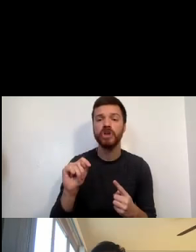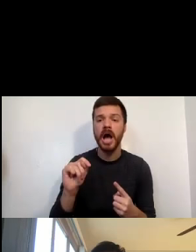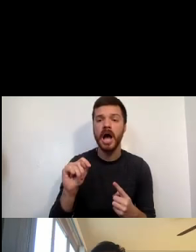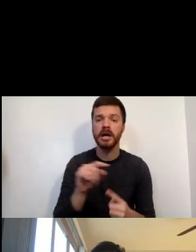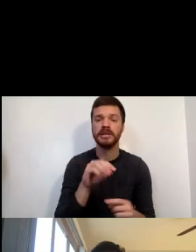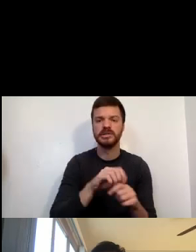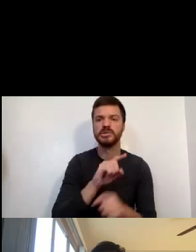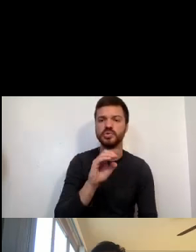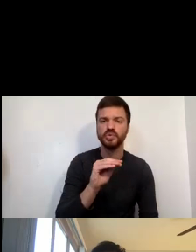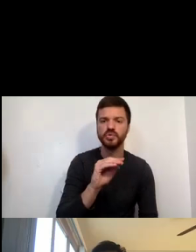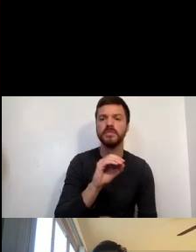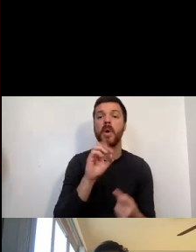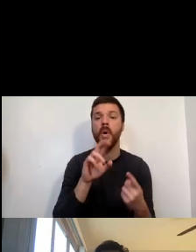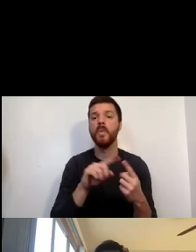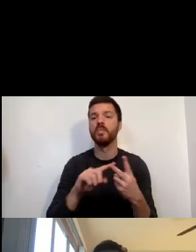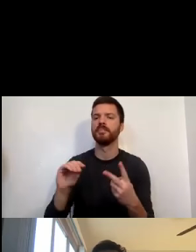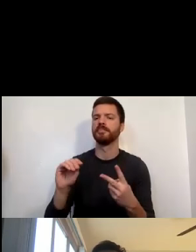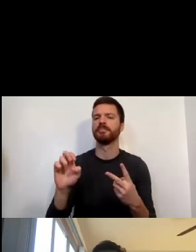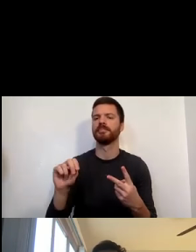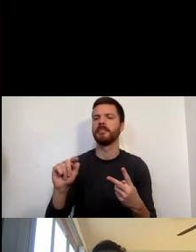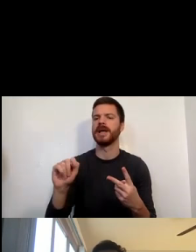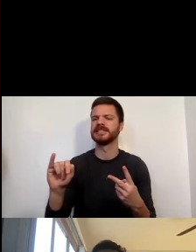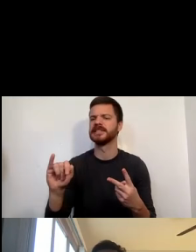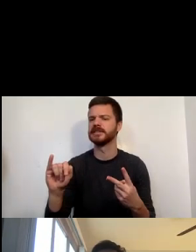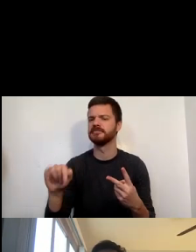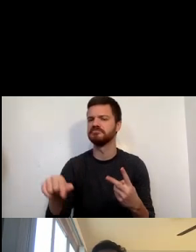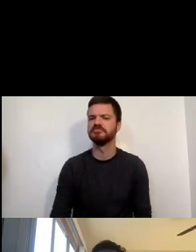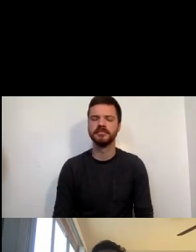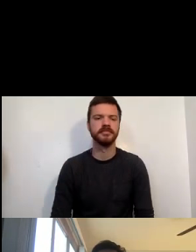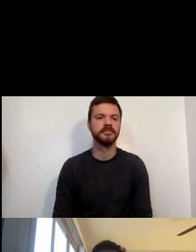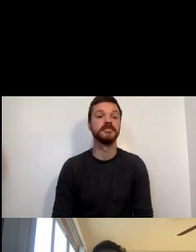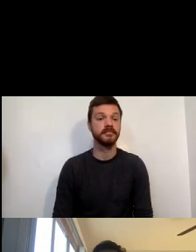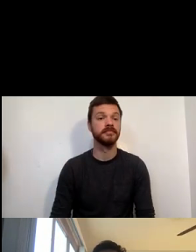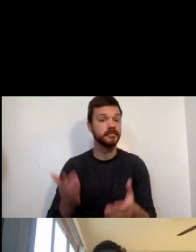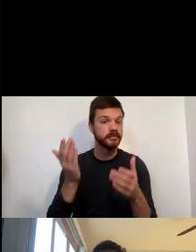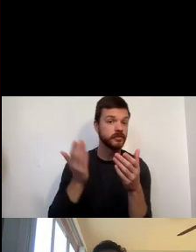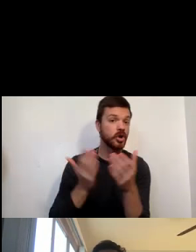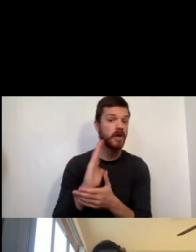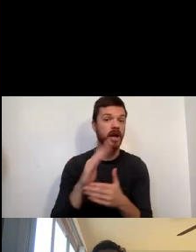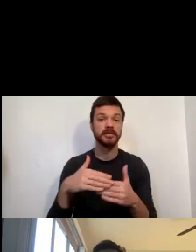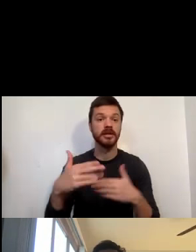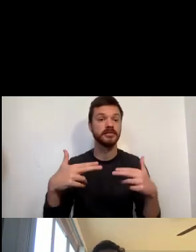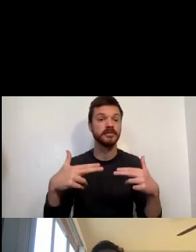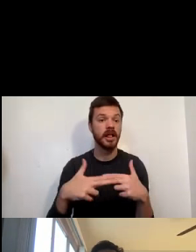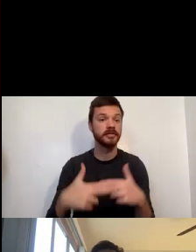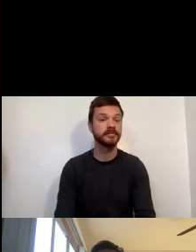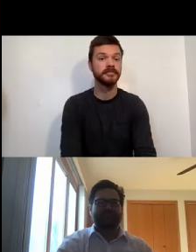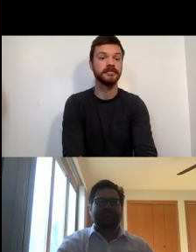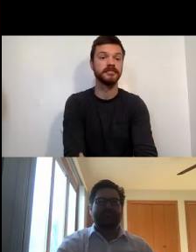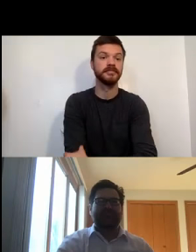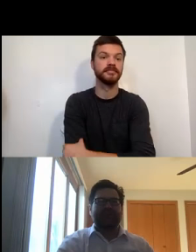as well as Menti. All right, next slide.